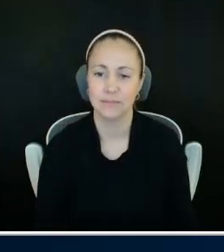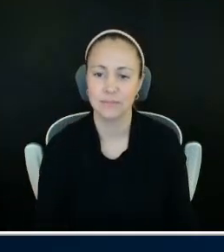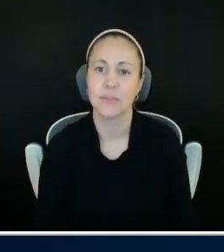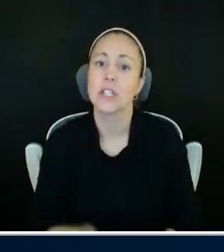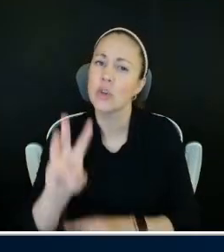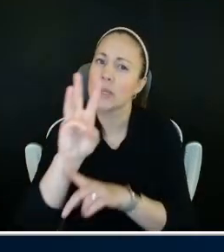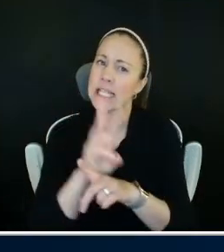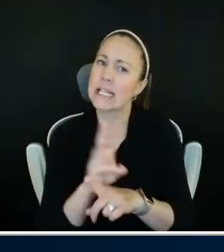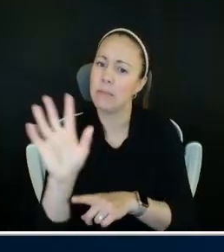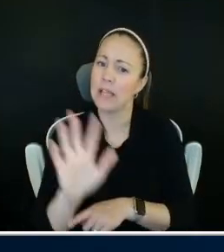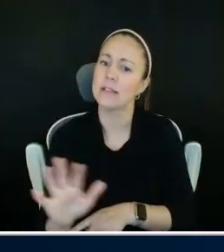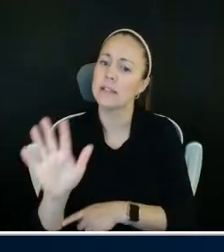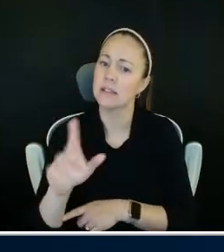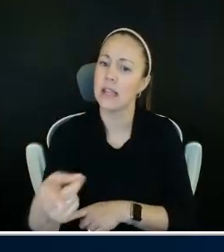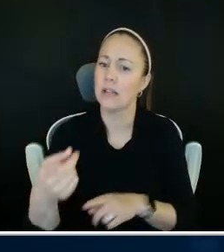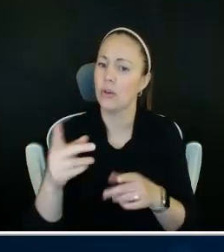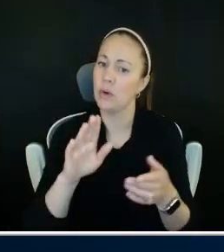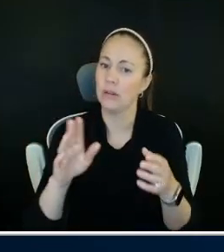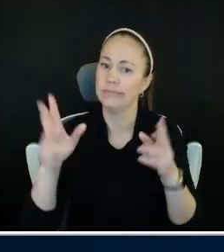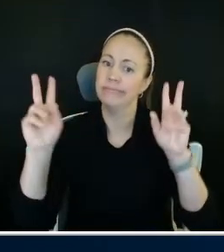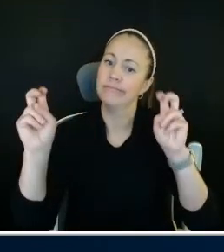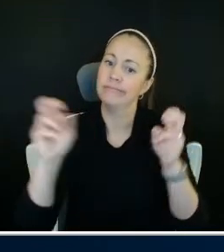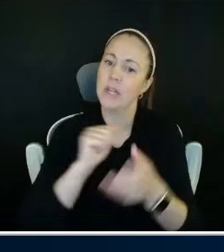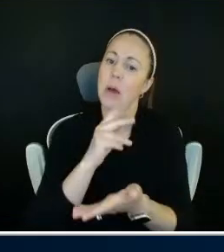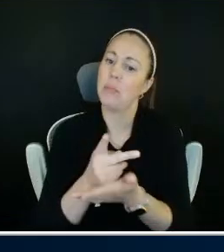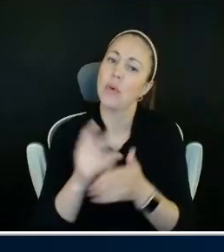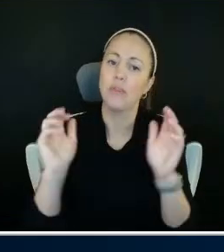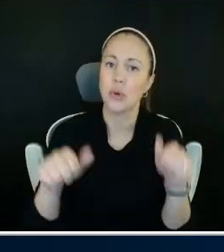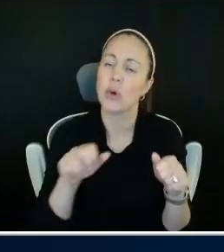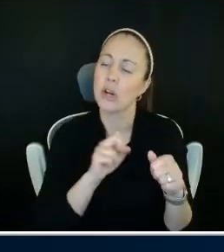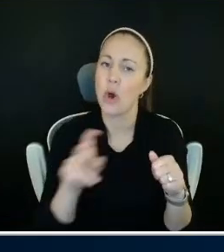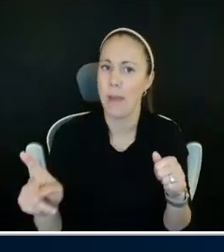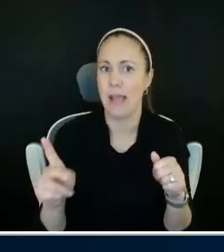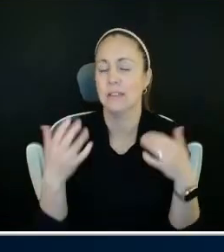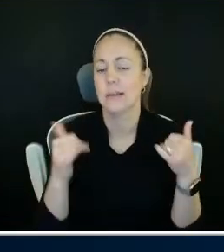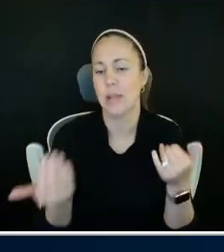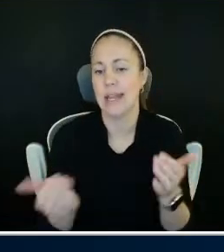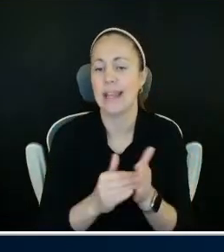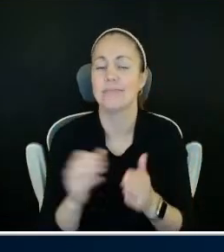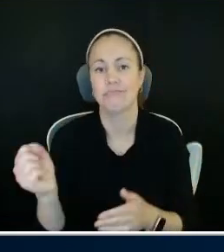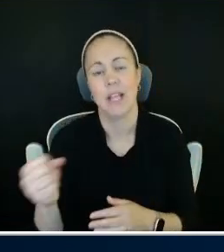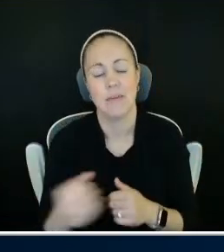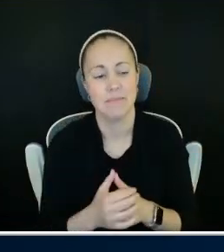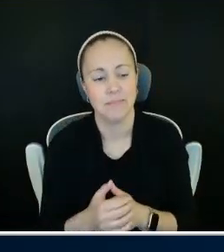playing, or you were throwing again. So now that you're